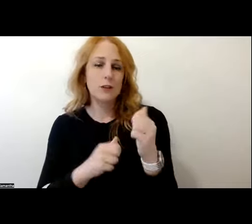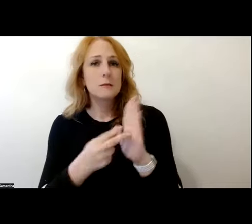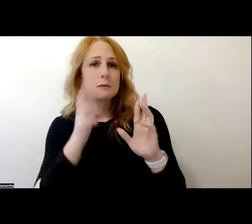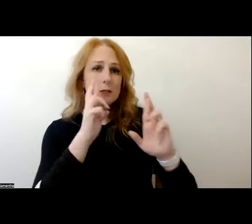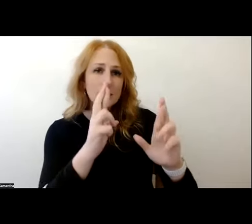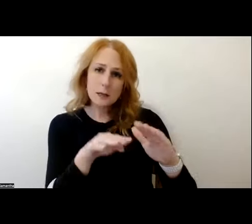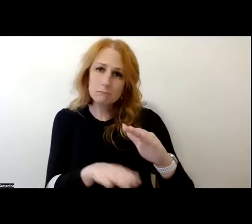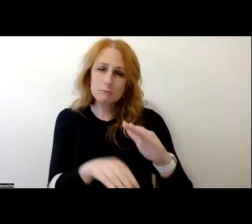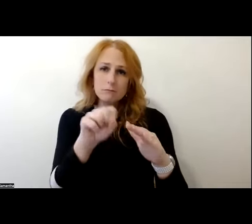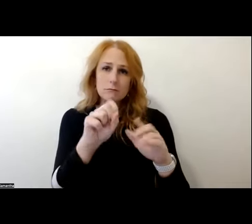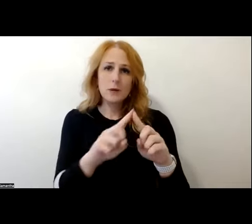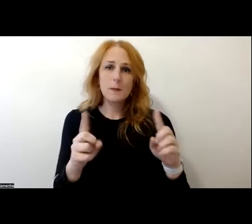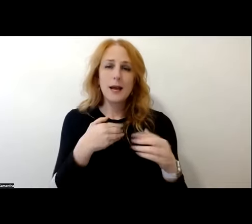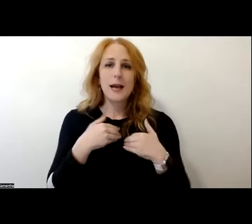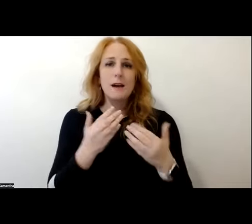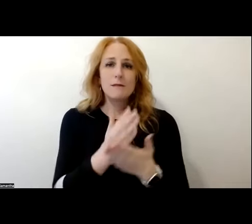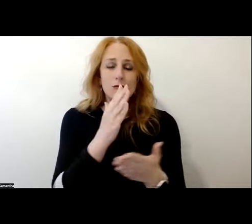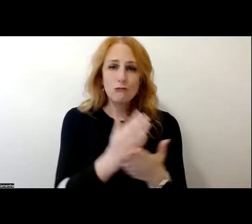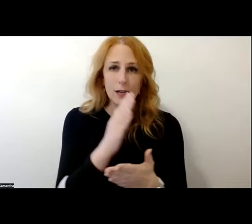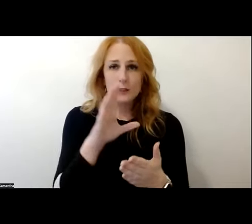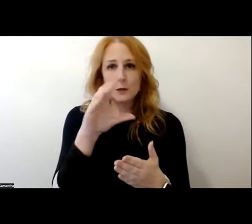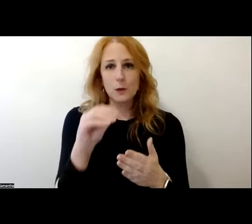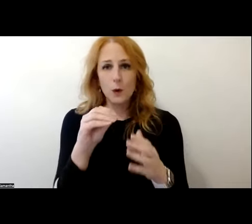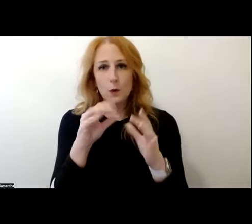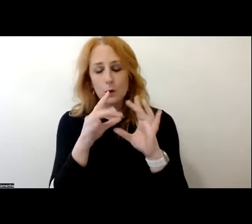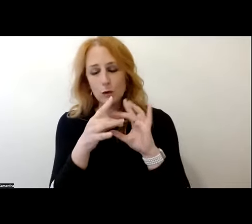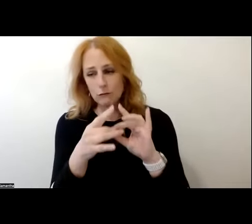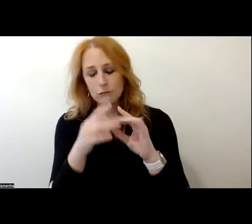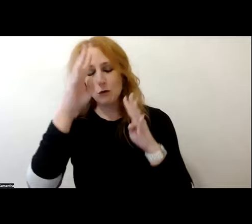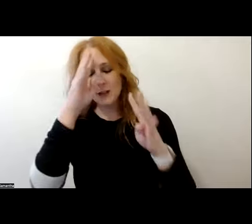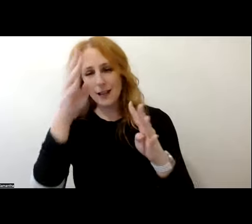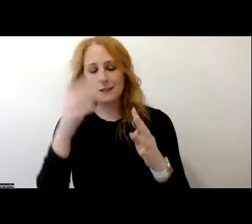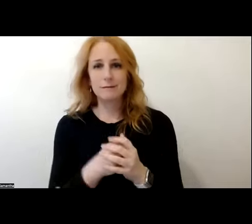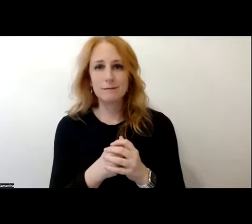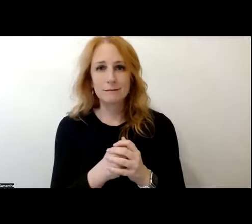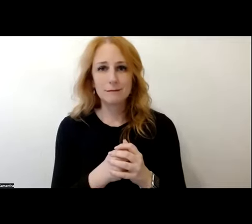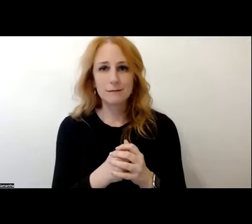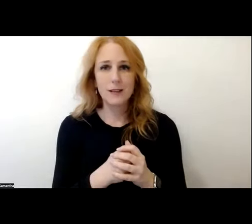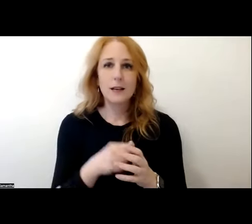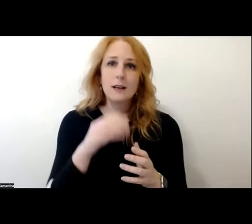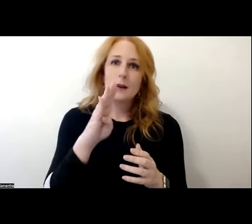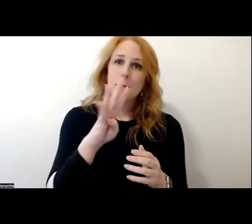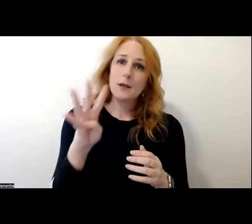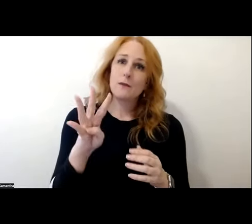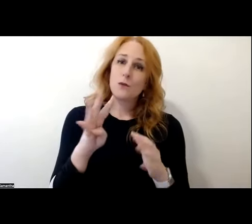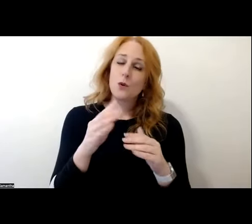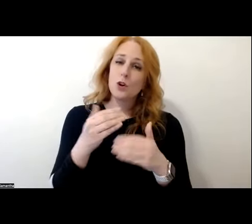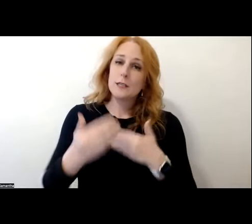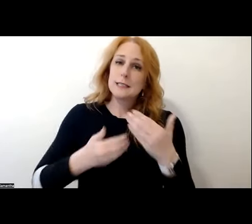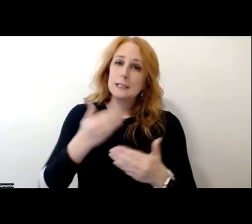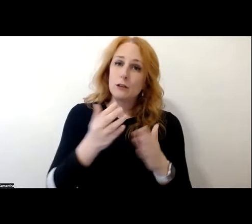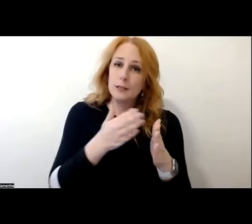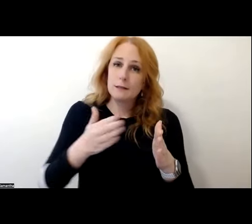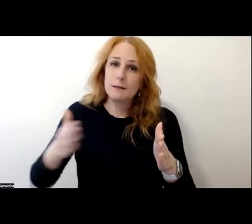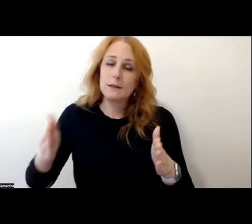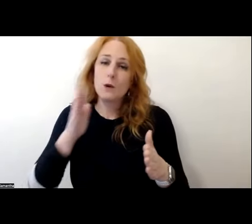includes the right to co-create and make demands upon society. So the intention of this B4 series is to be a space where topics and